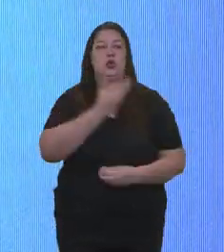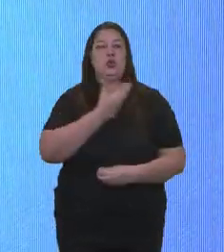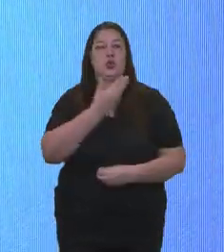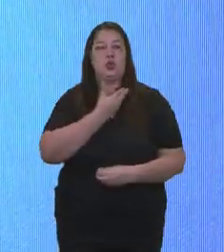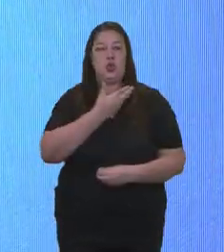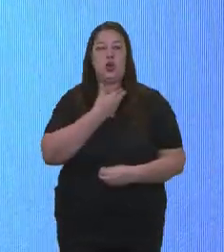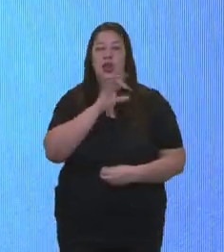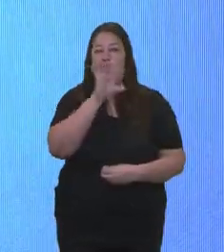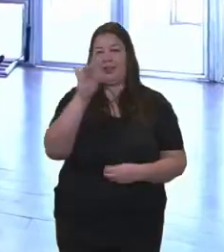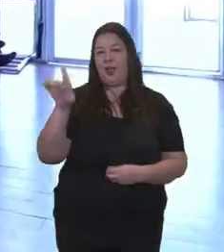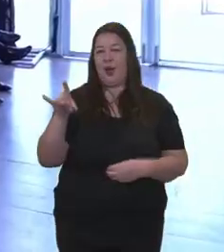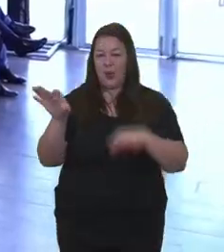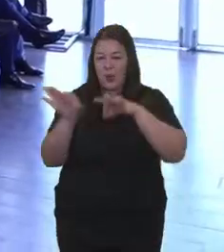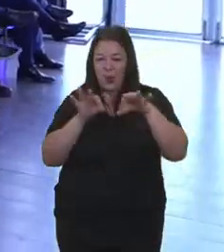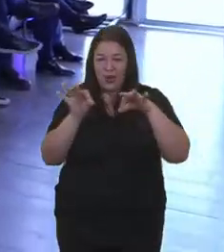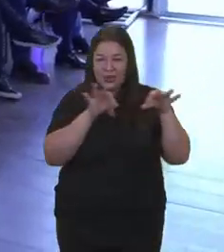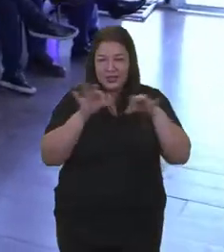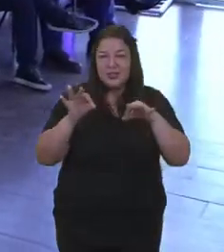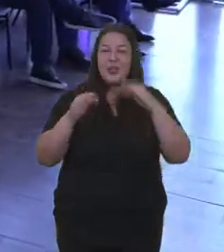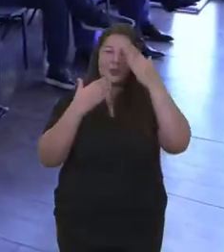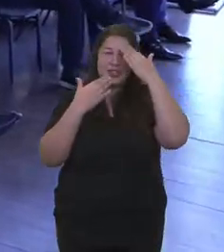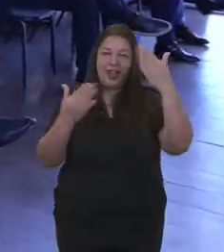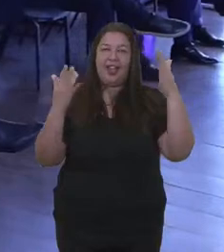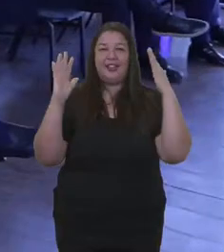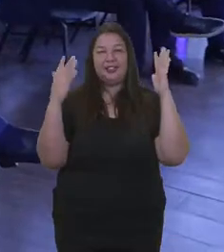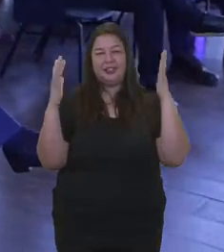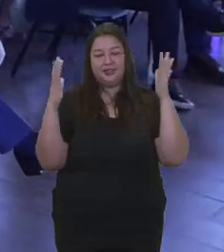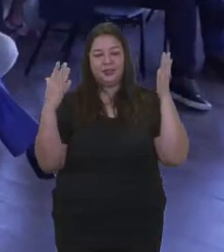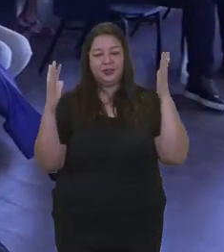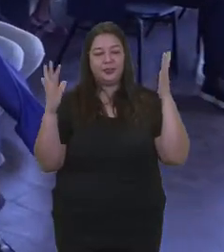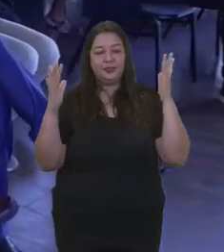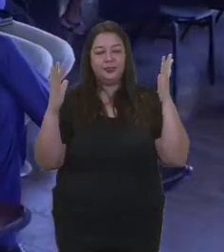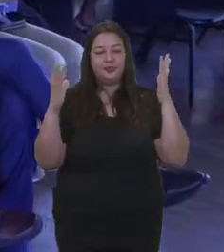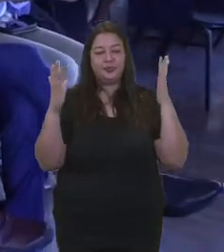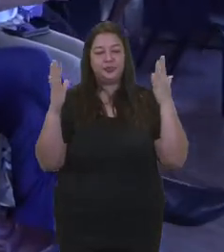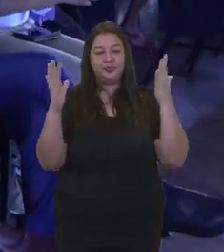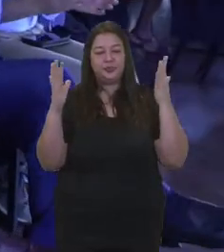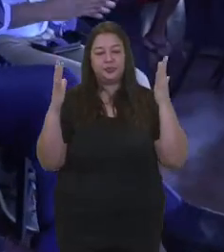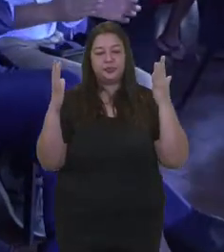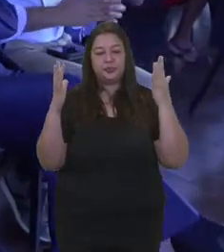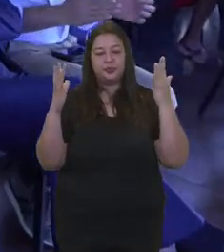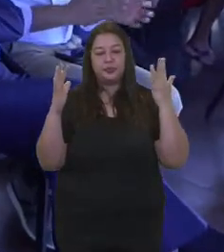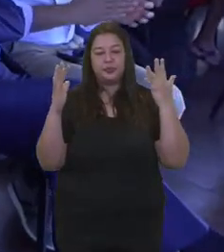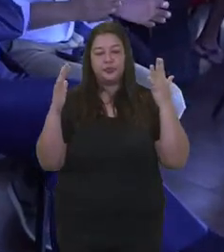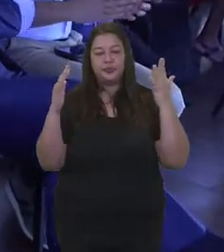the colleagues that every year contribute to this wonderful team talk.